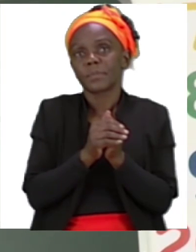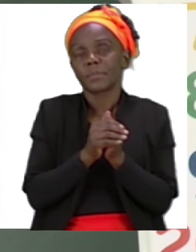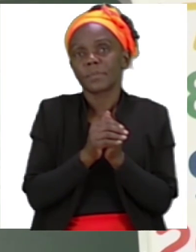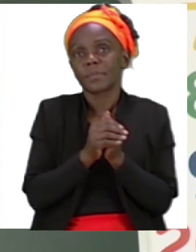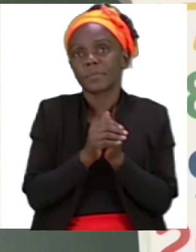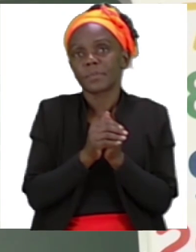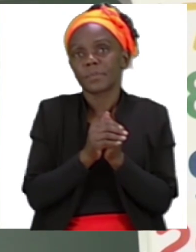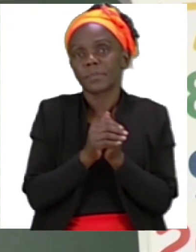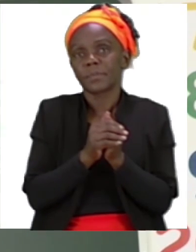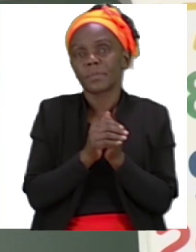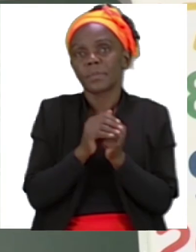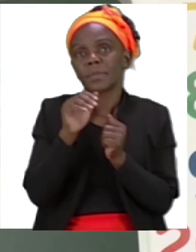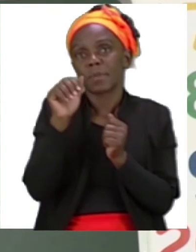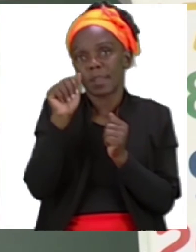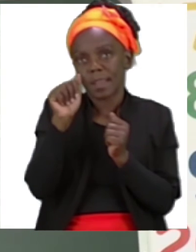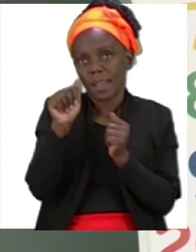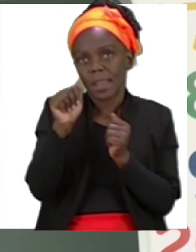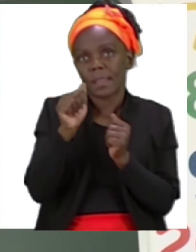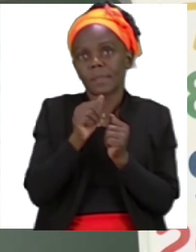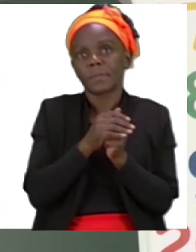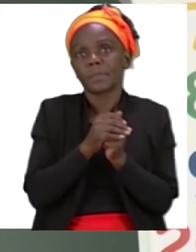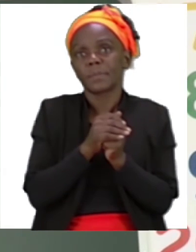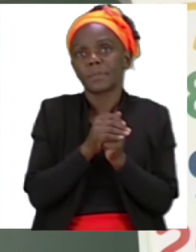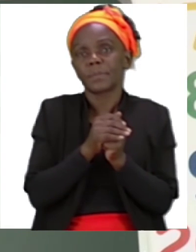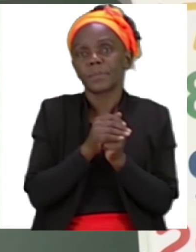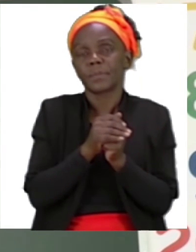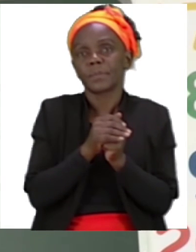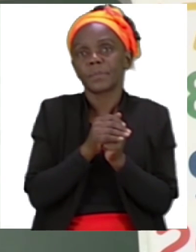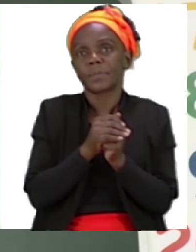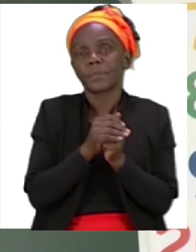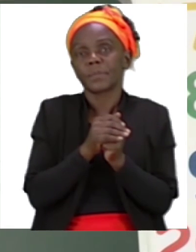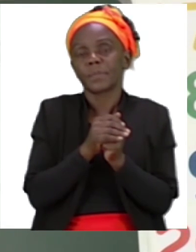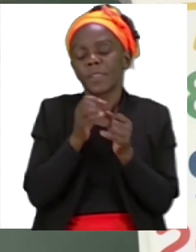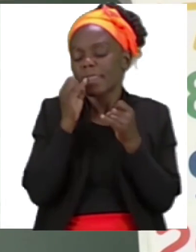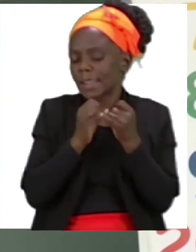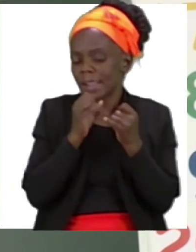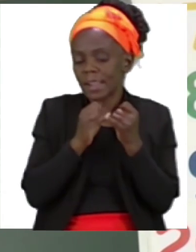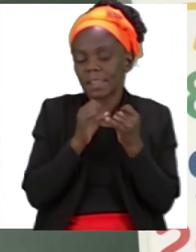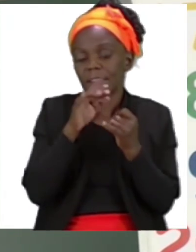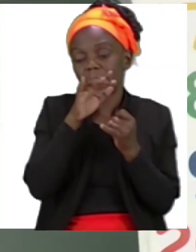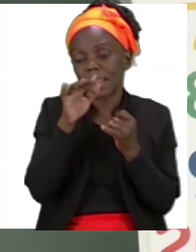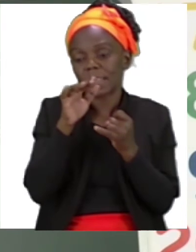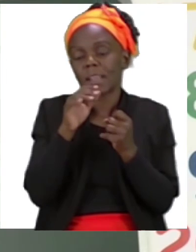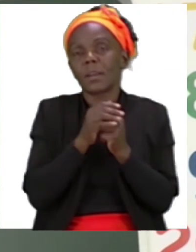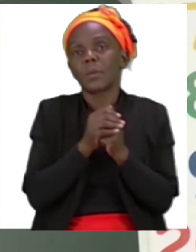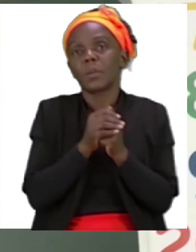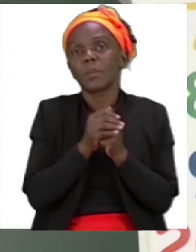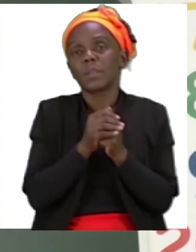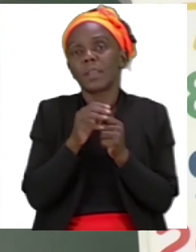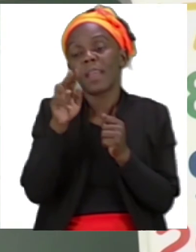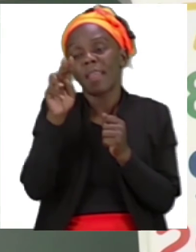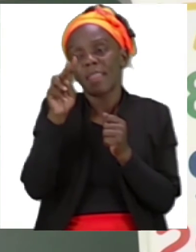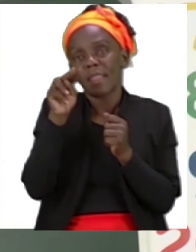A. So we're going to put our A. And then we have a N. That